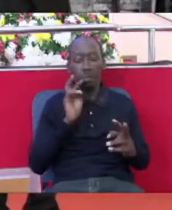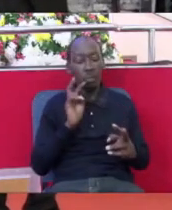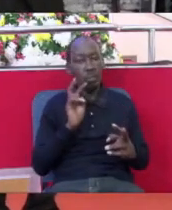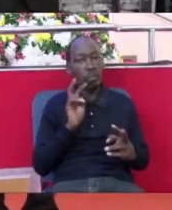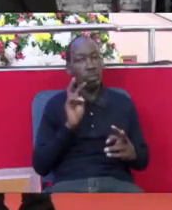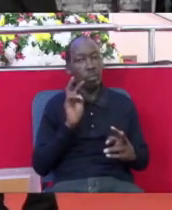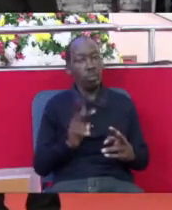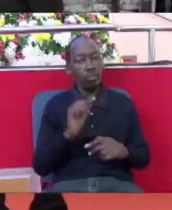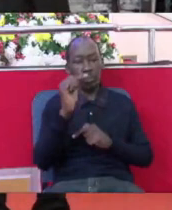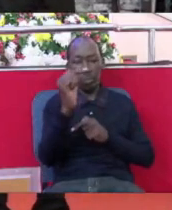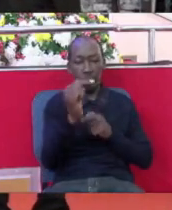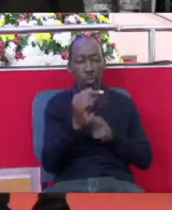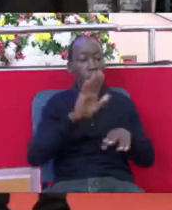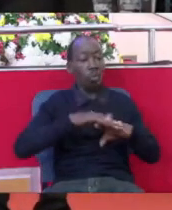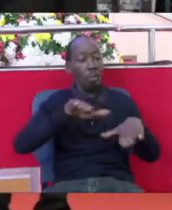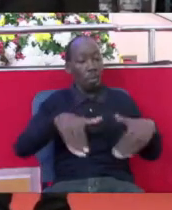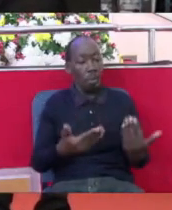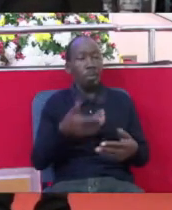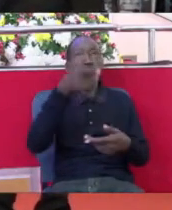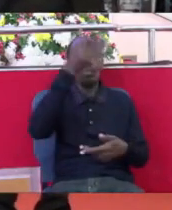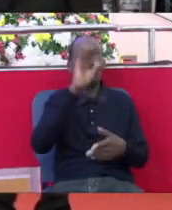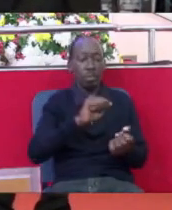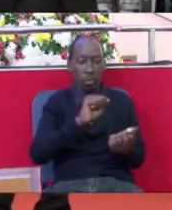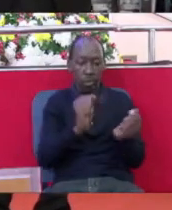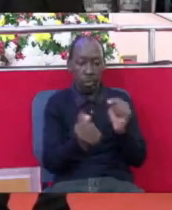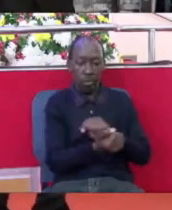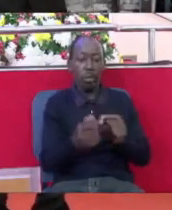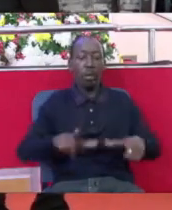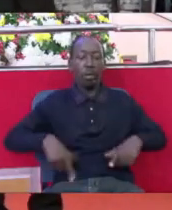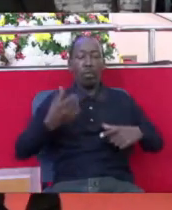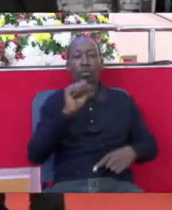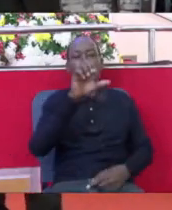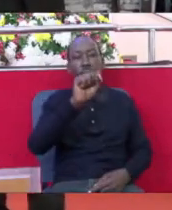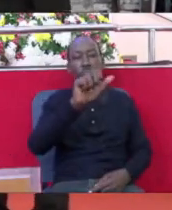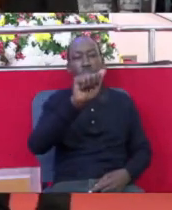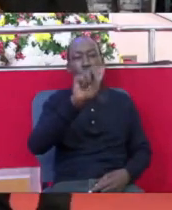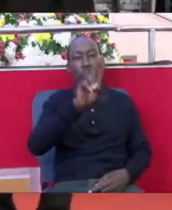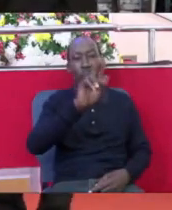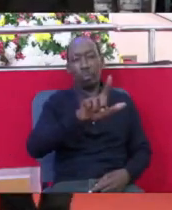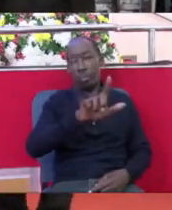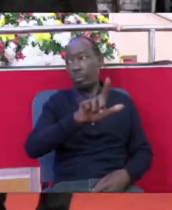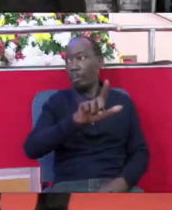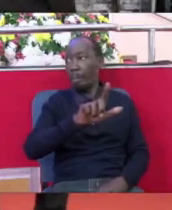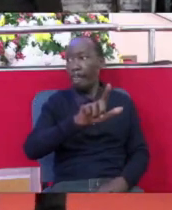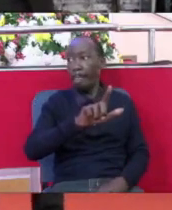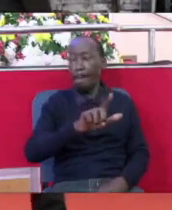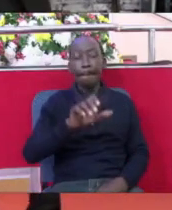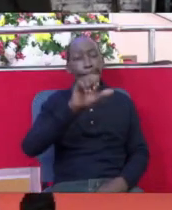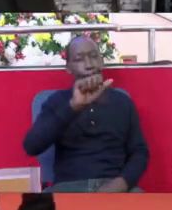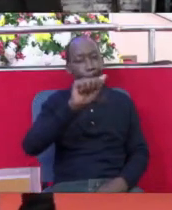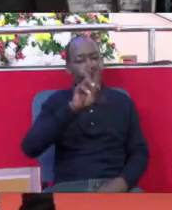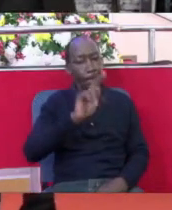We look very briefly on how God was able to transform the life of Saul. Tunaangalia jinsi Mungu anaweza kubadilisha maisha ya Sauli. Saul was